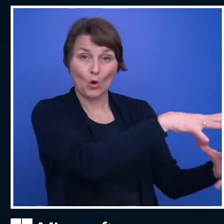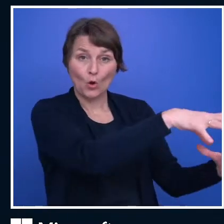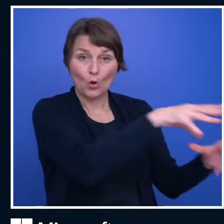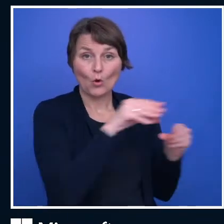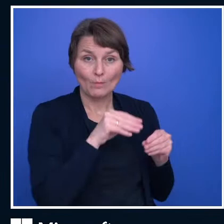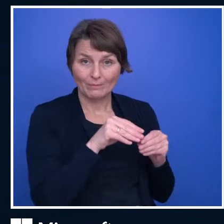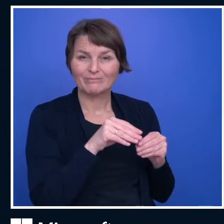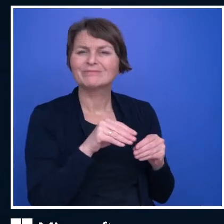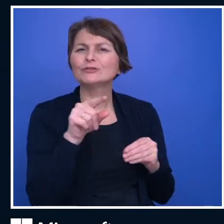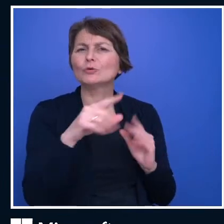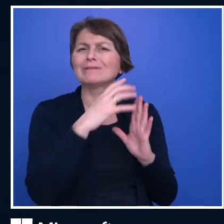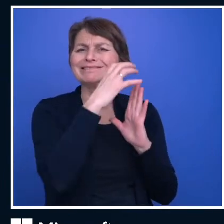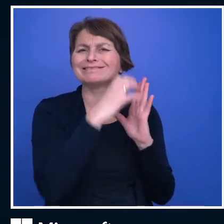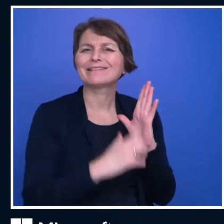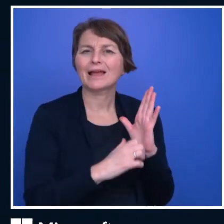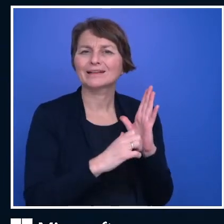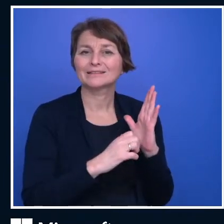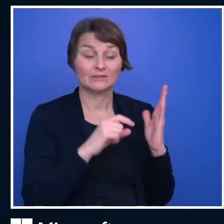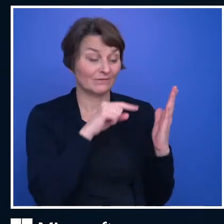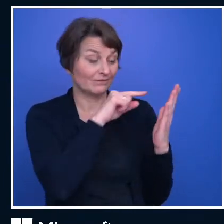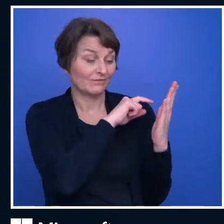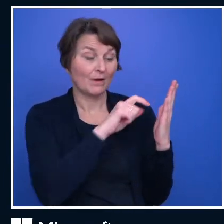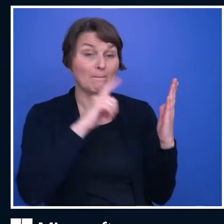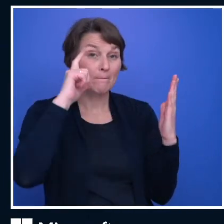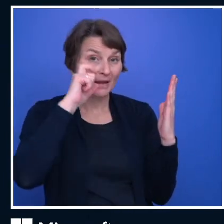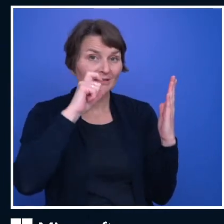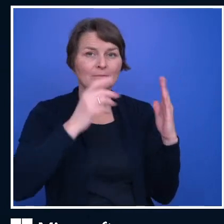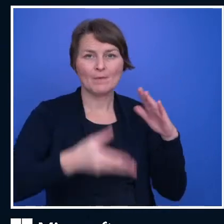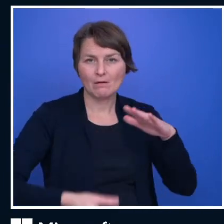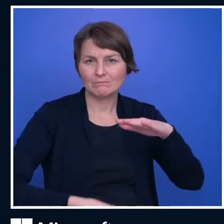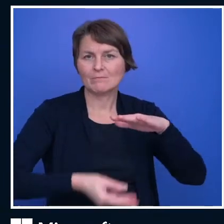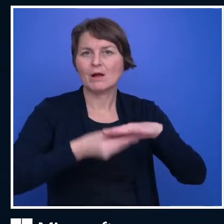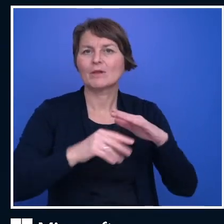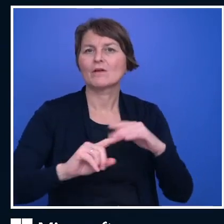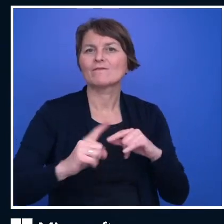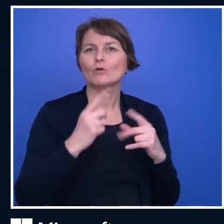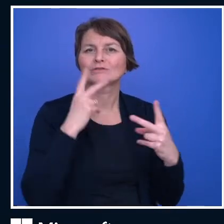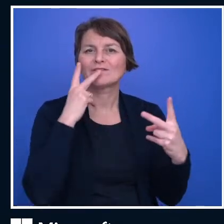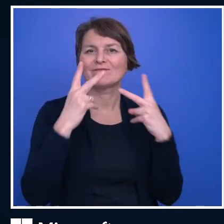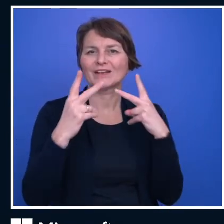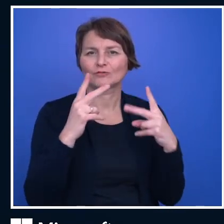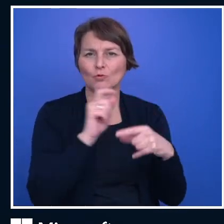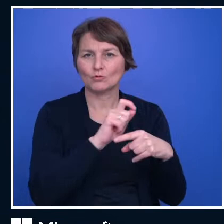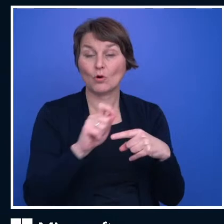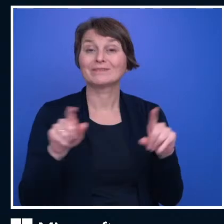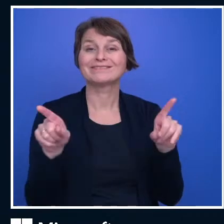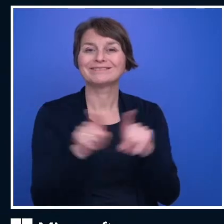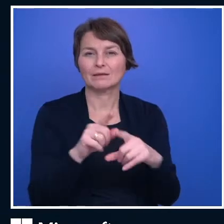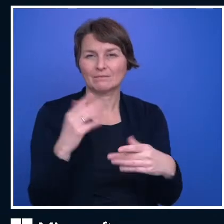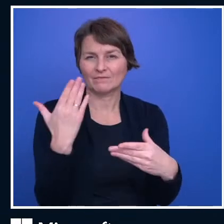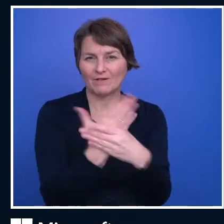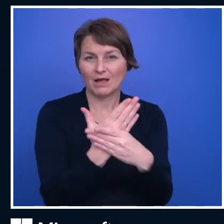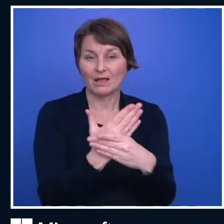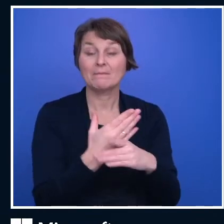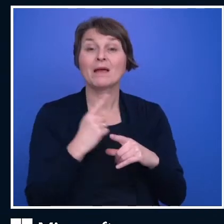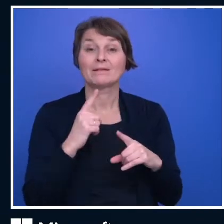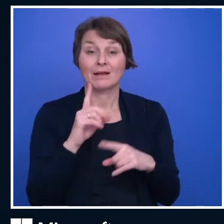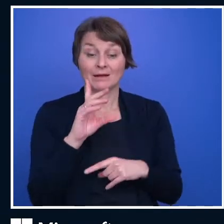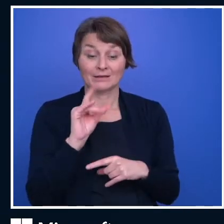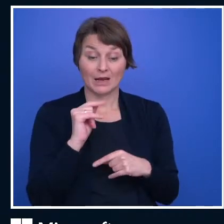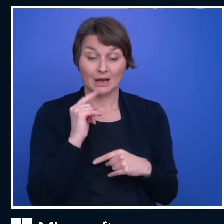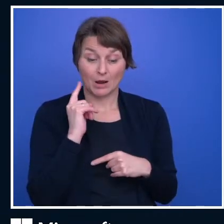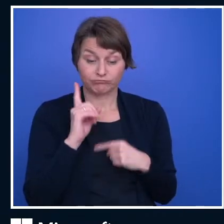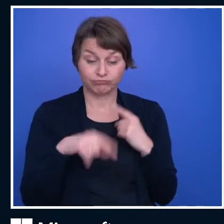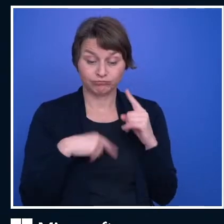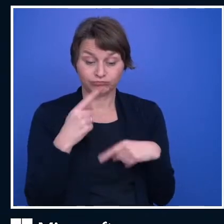your node picture, you have to upload it to your Visual Studio Code in the same file, and then run this data with your Cognitive Services